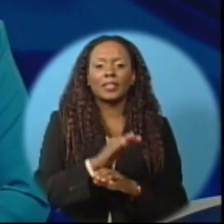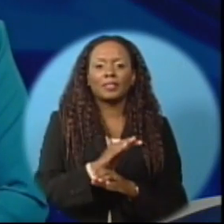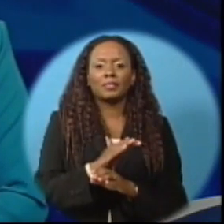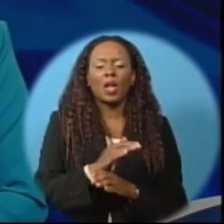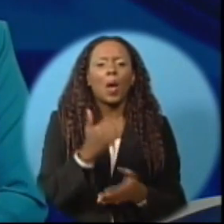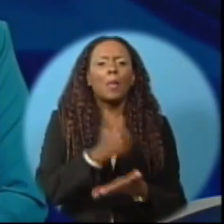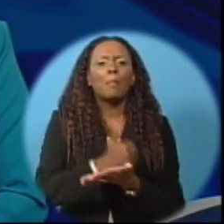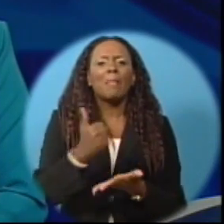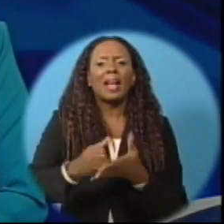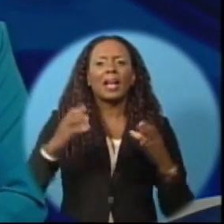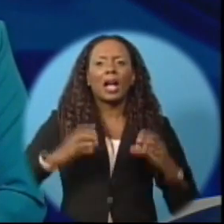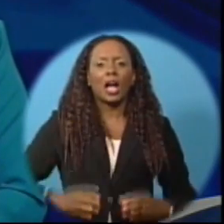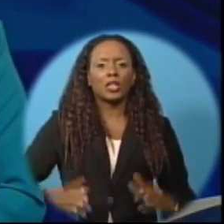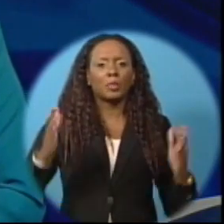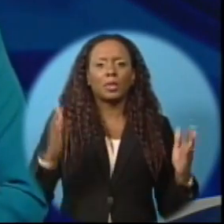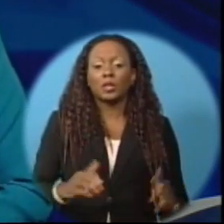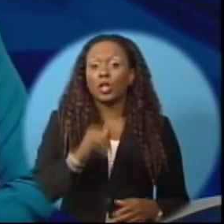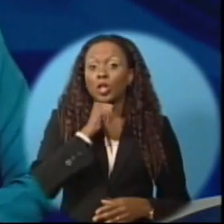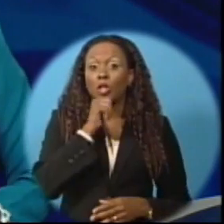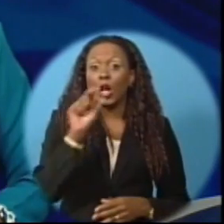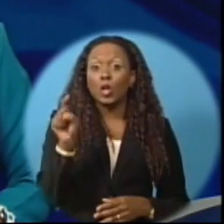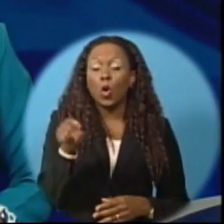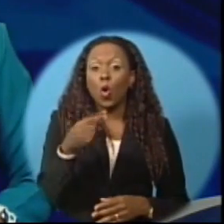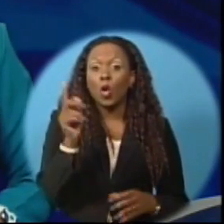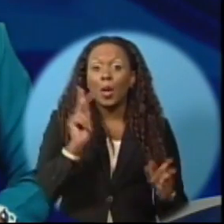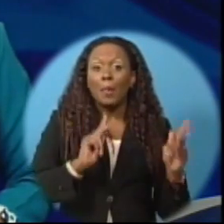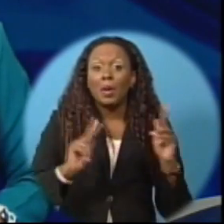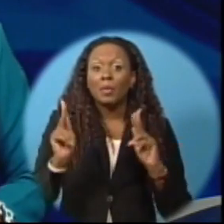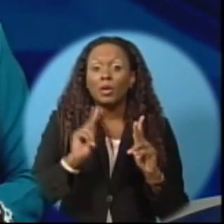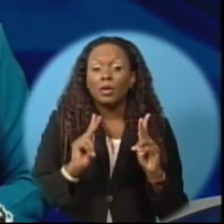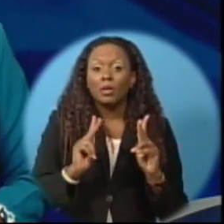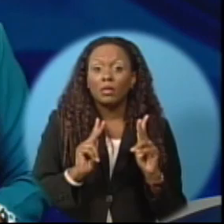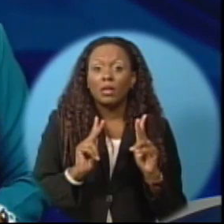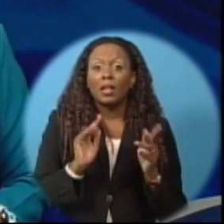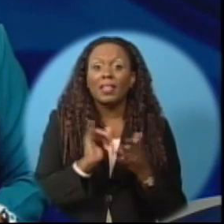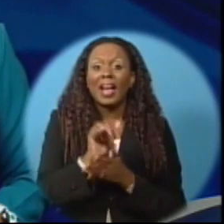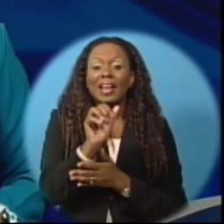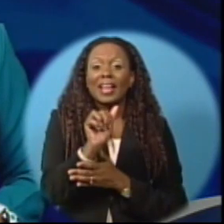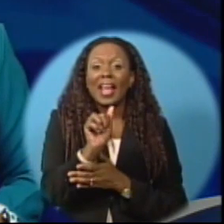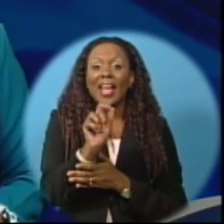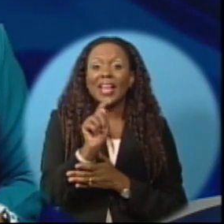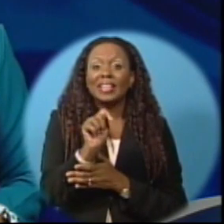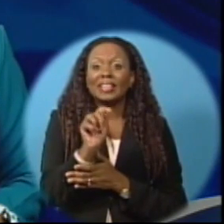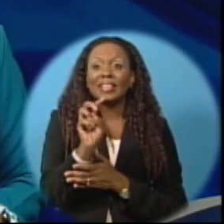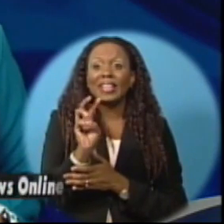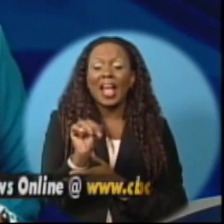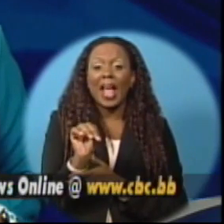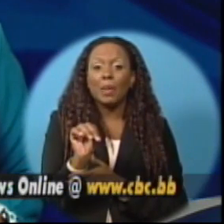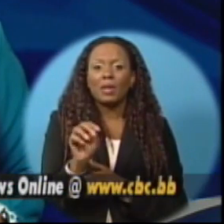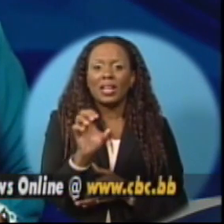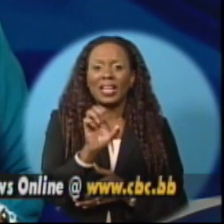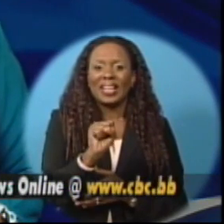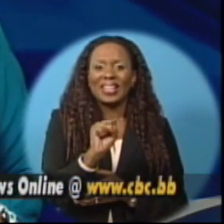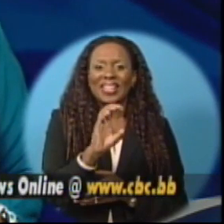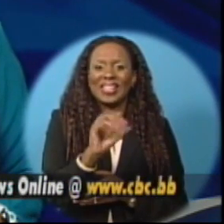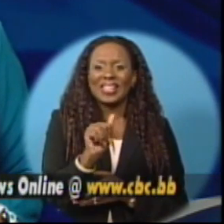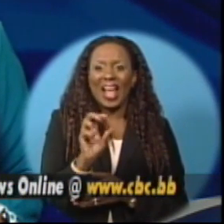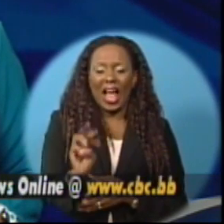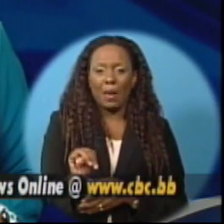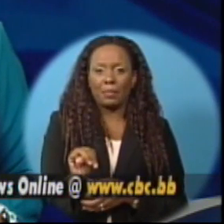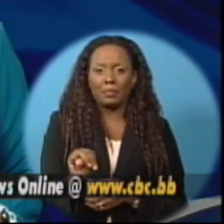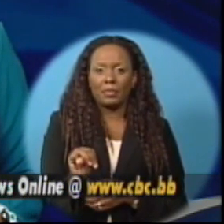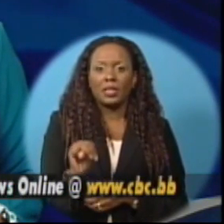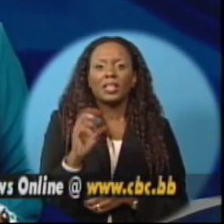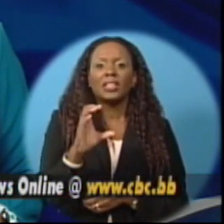Commercial bank customers are not the only victims of the automatic teller machine scam that has rocked Barbados. CBC has